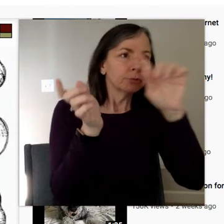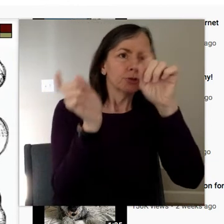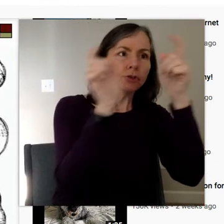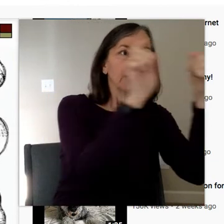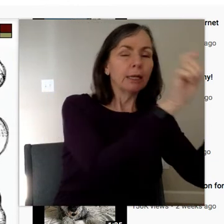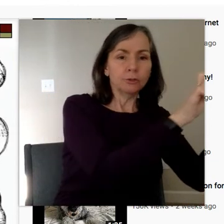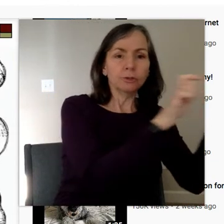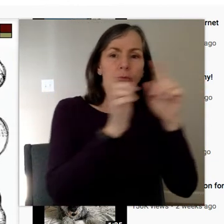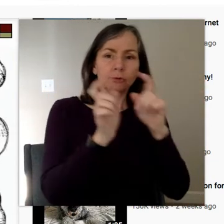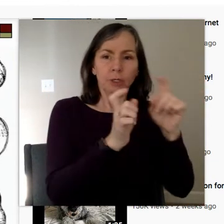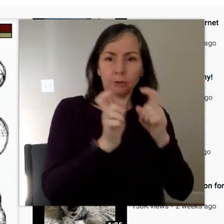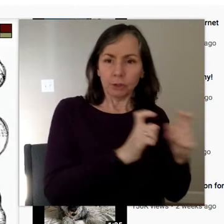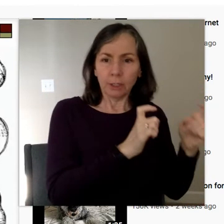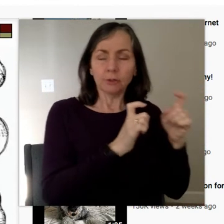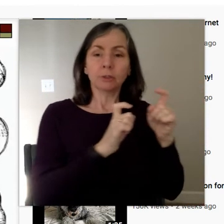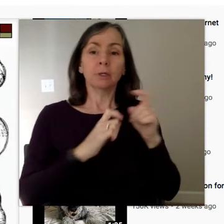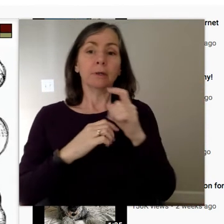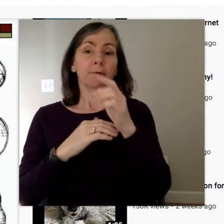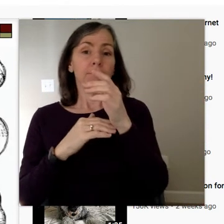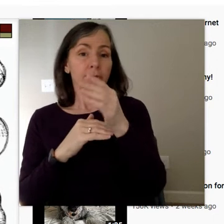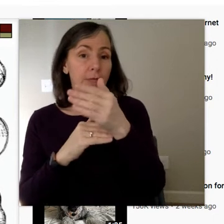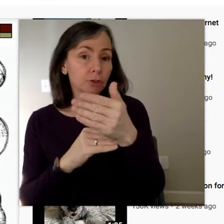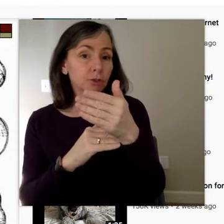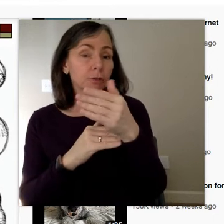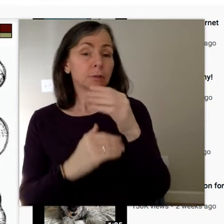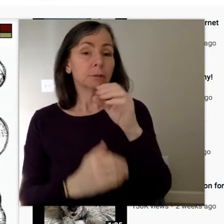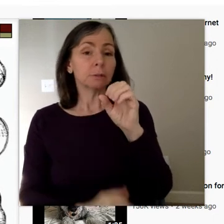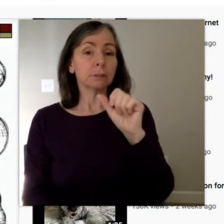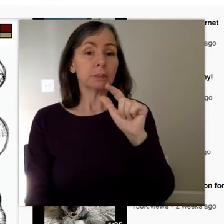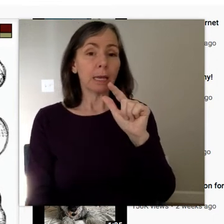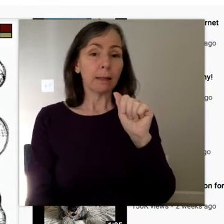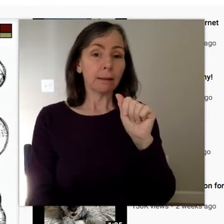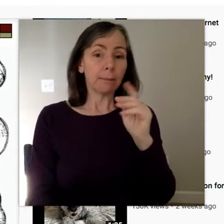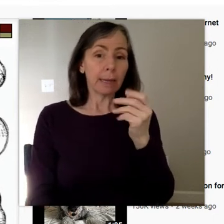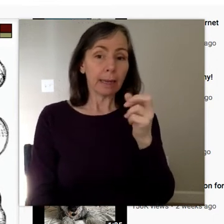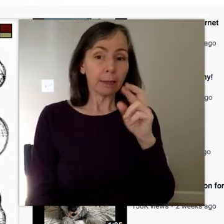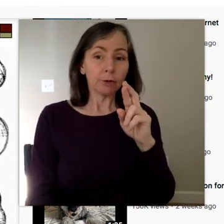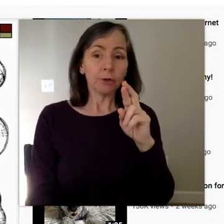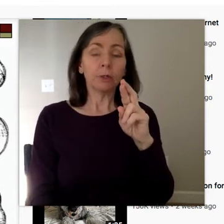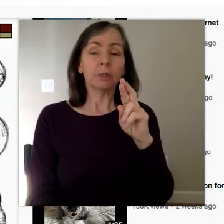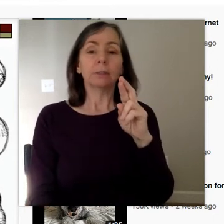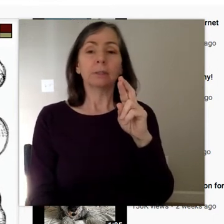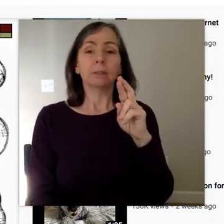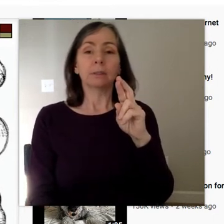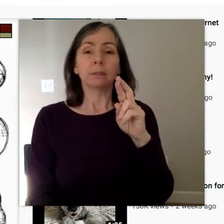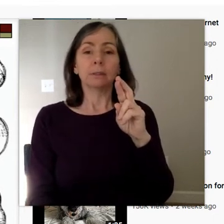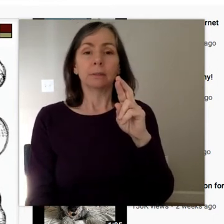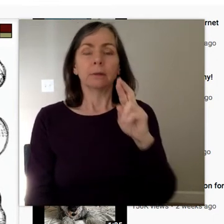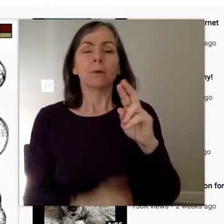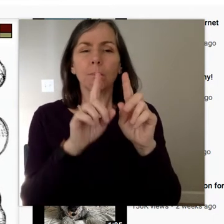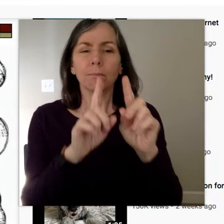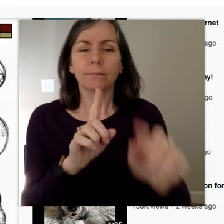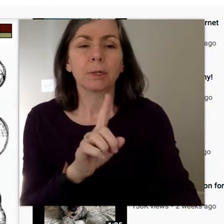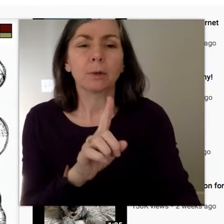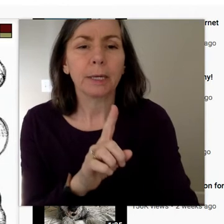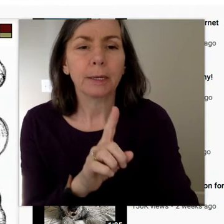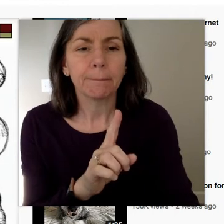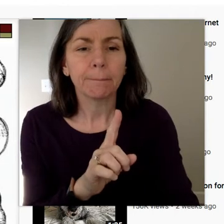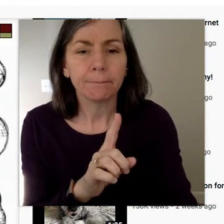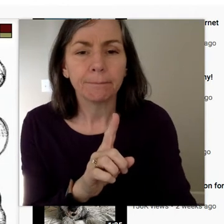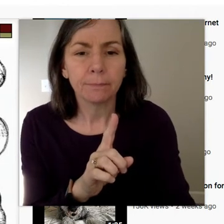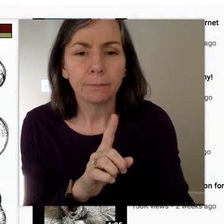fish, salamander, tortoise, a chick or chicken, hog or a pig, calf,